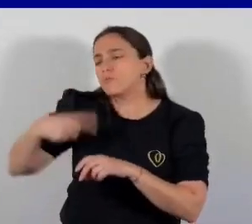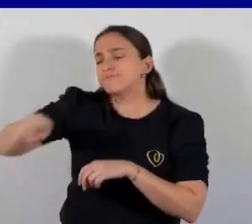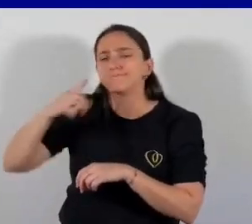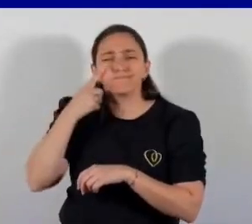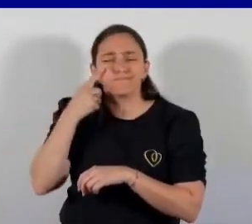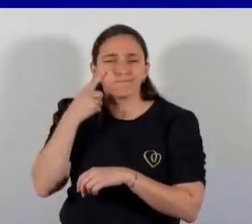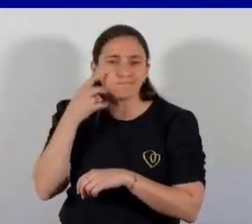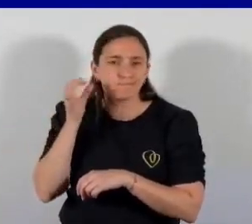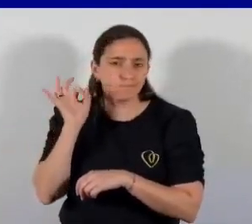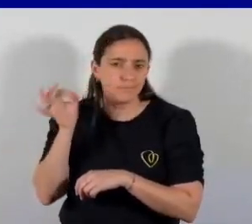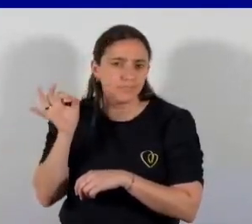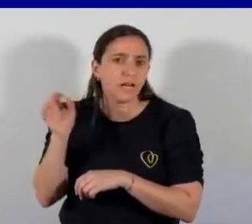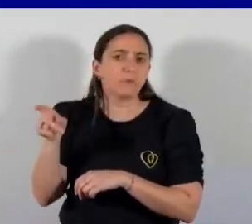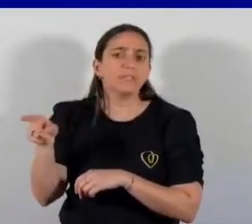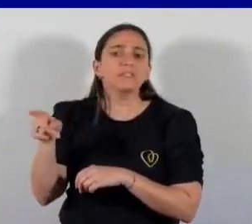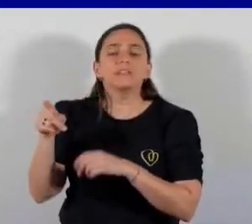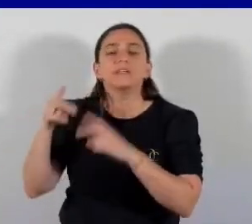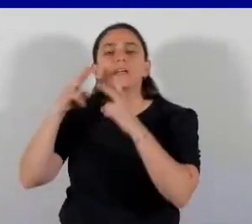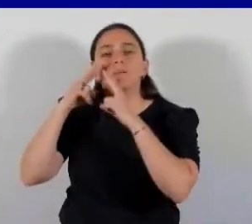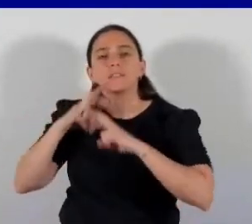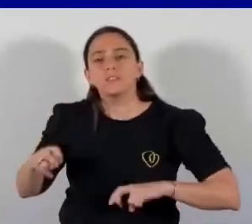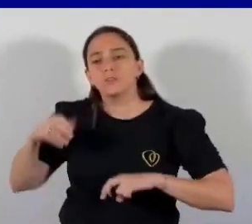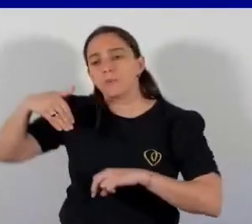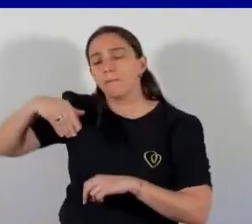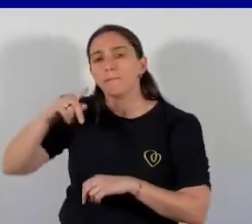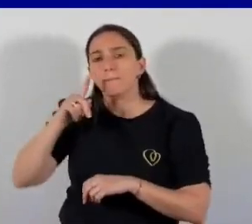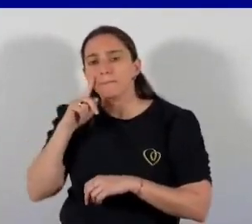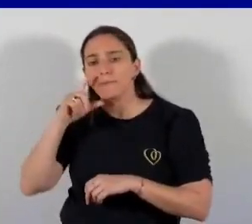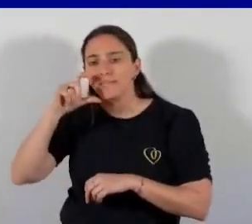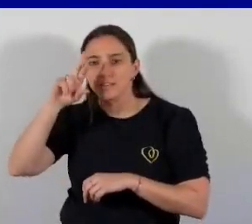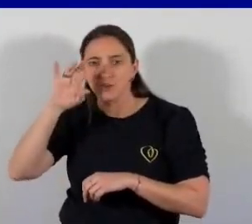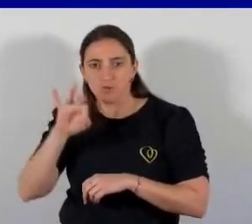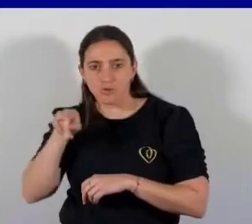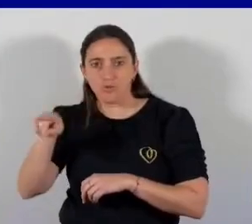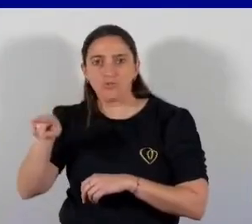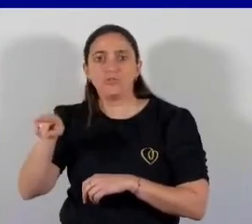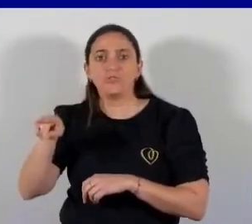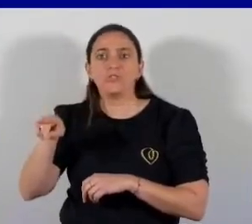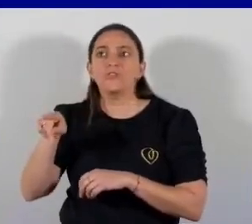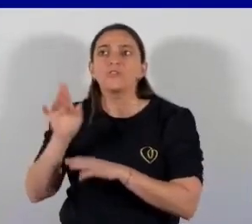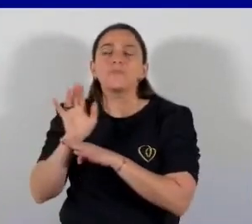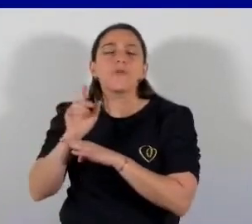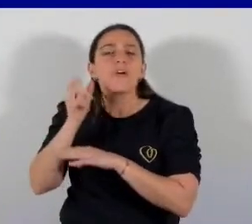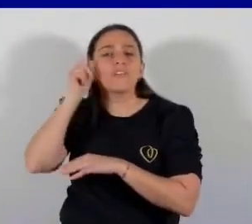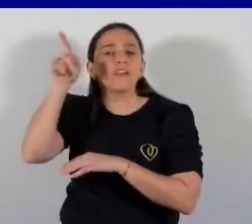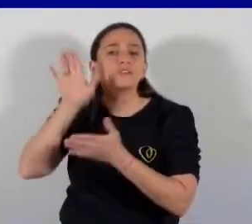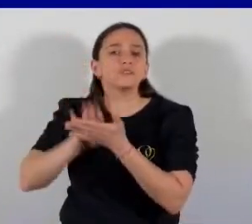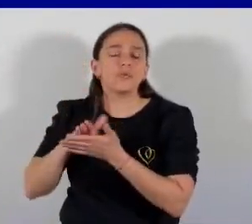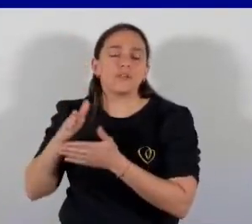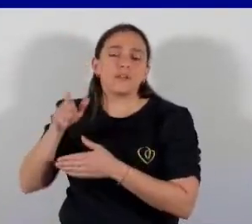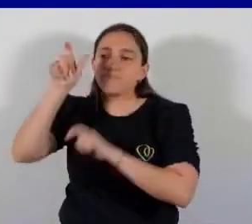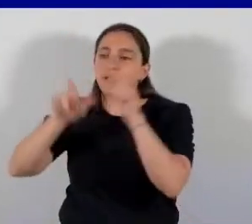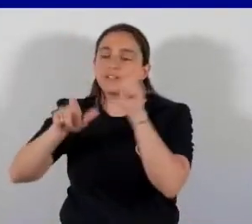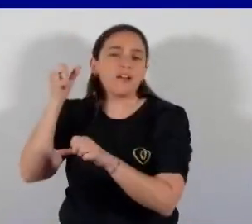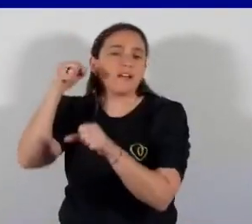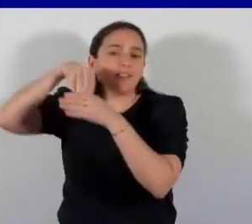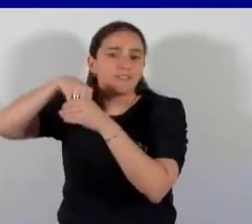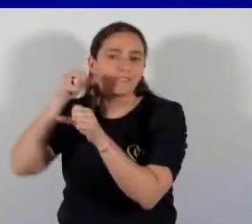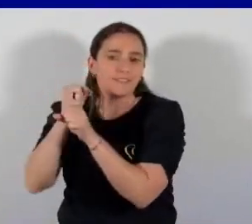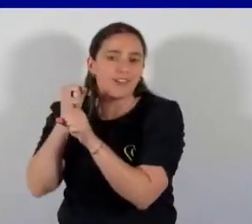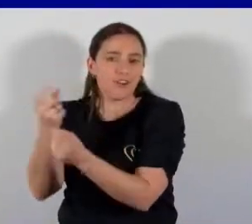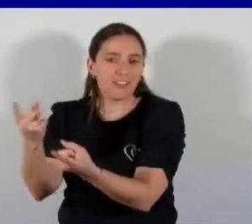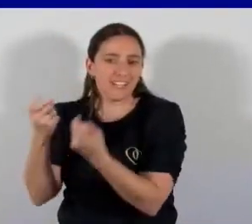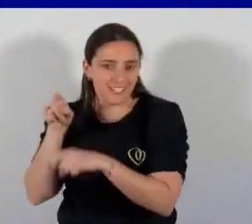one that everyone knows the most, investigación micro, que es Gary which is the micro line of research, which is Gary Becker, with his theory of